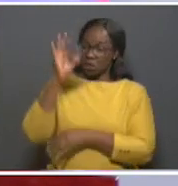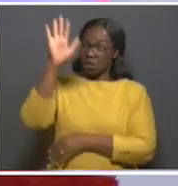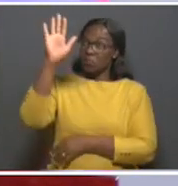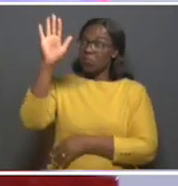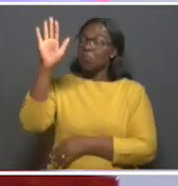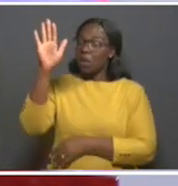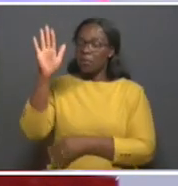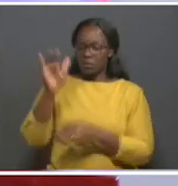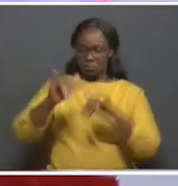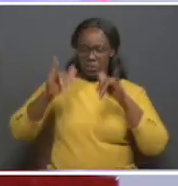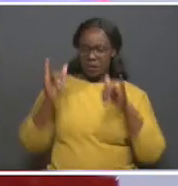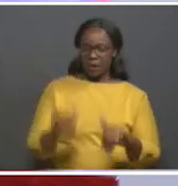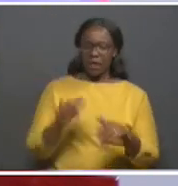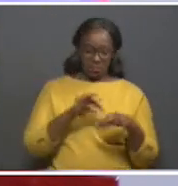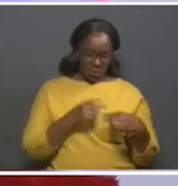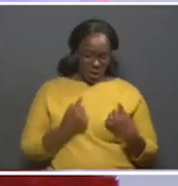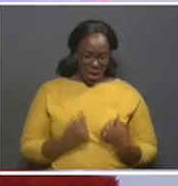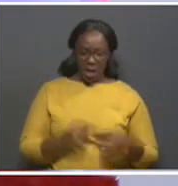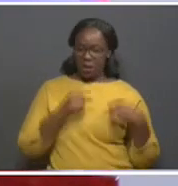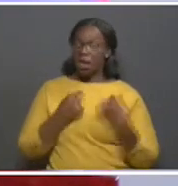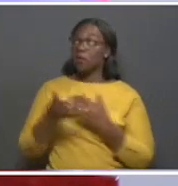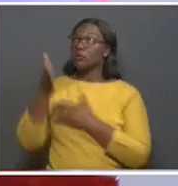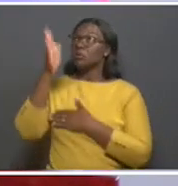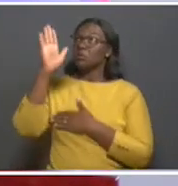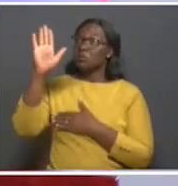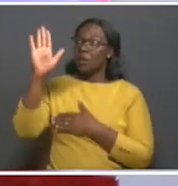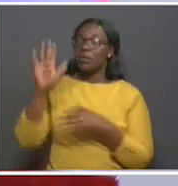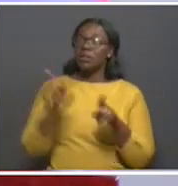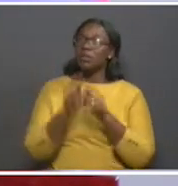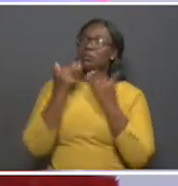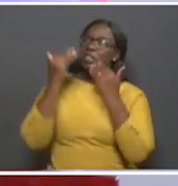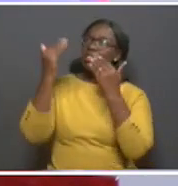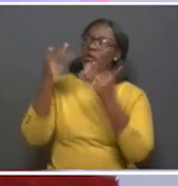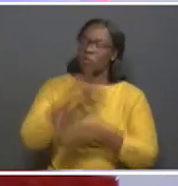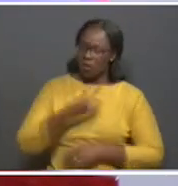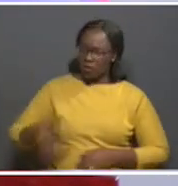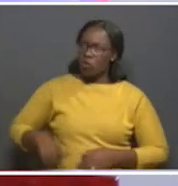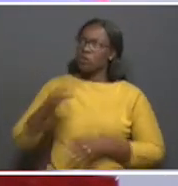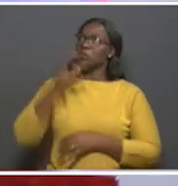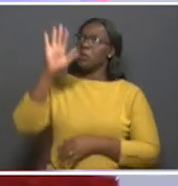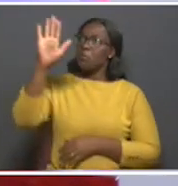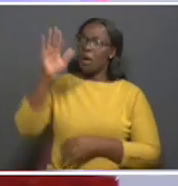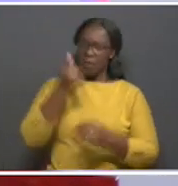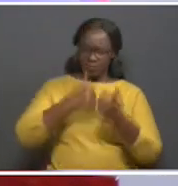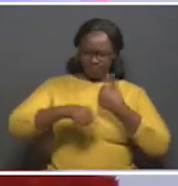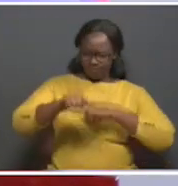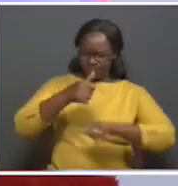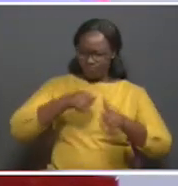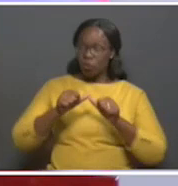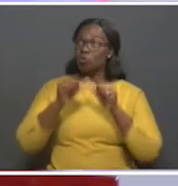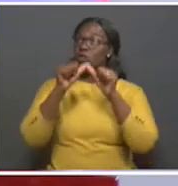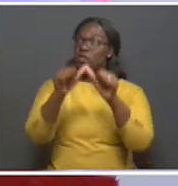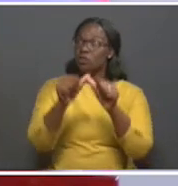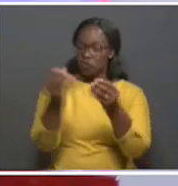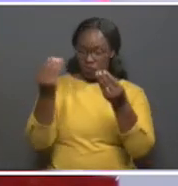a resident in the hearts of God's people. We thank you that, Lord, your Spirit is at work within us to give